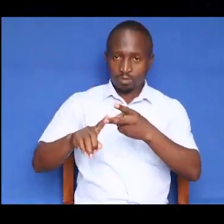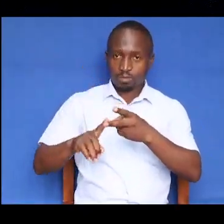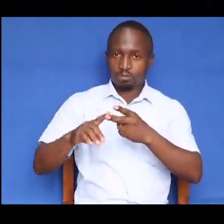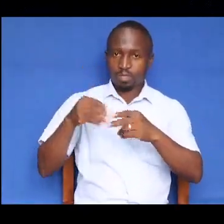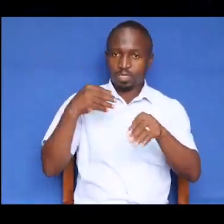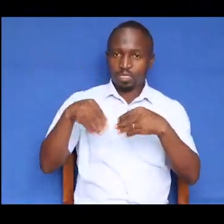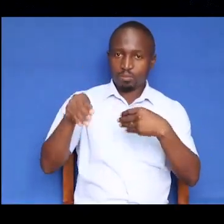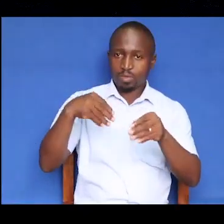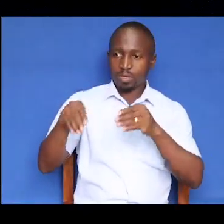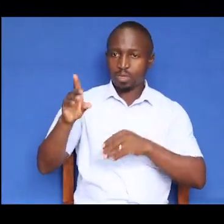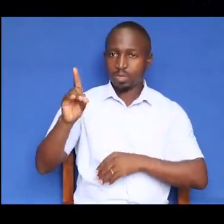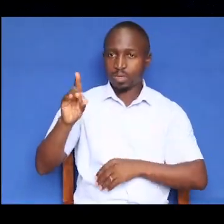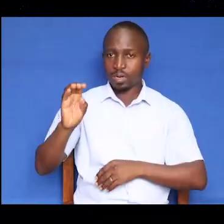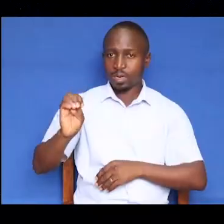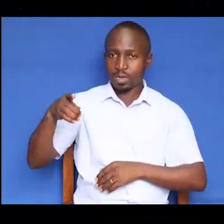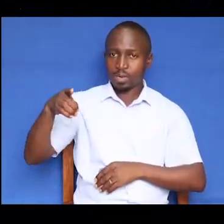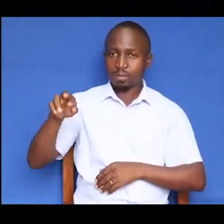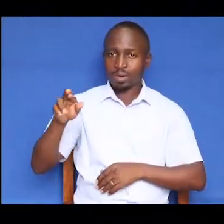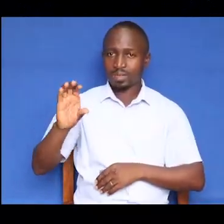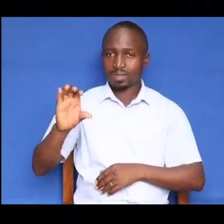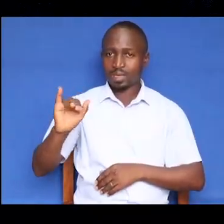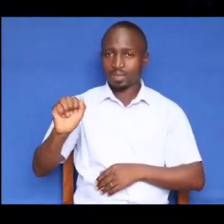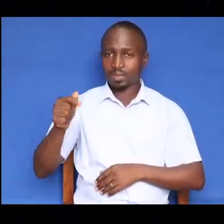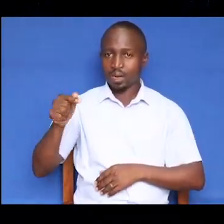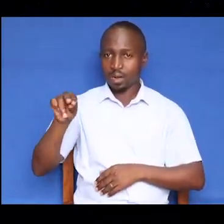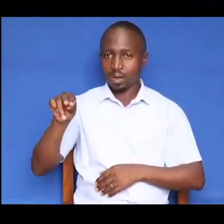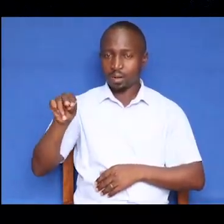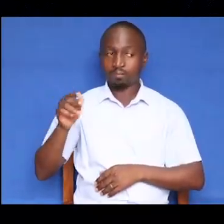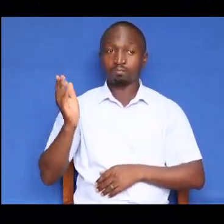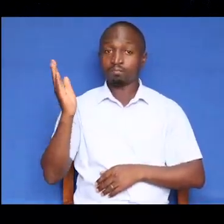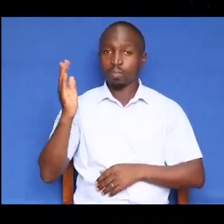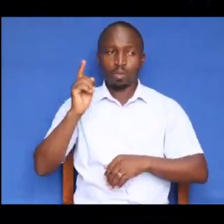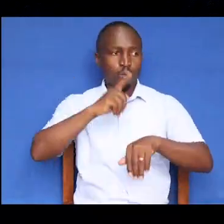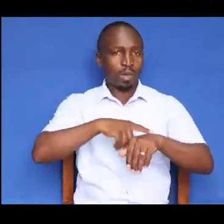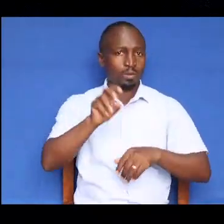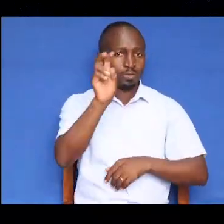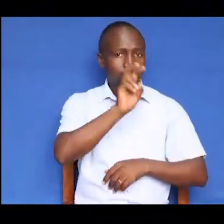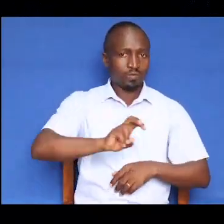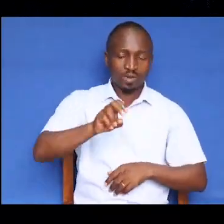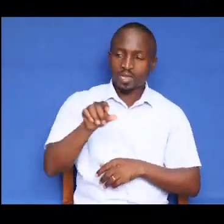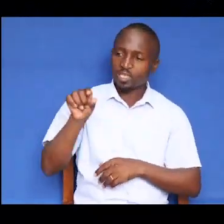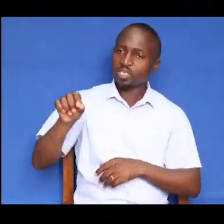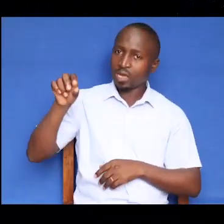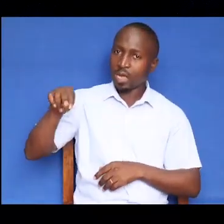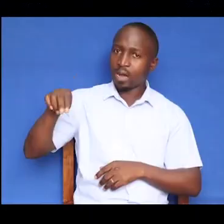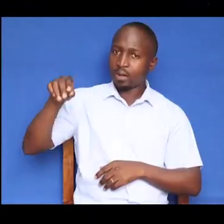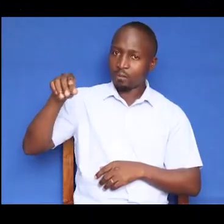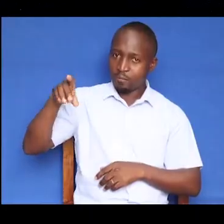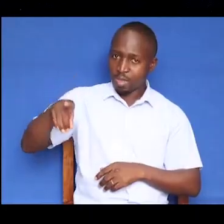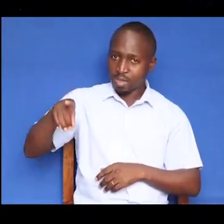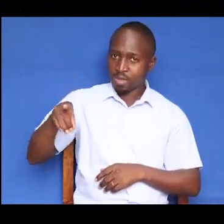Here, when you compute G and P through income method, these